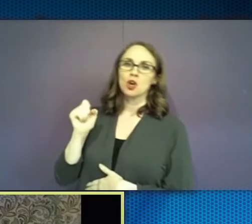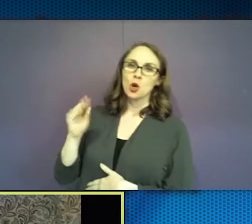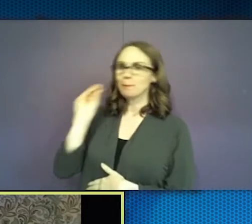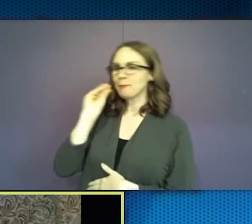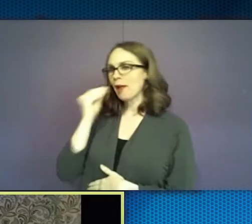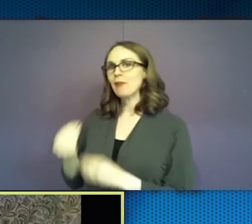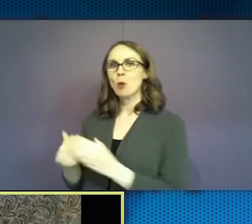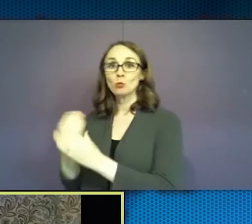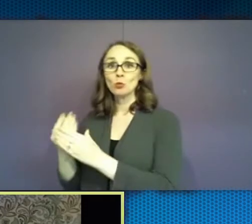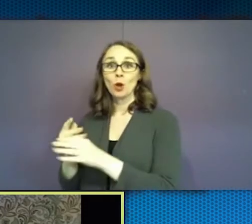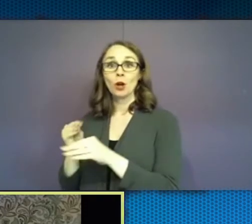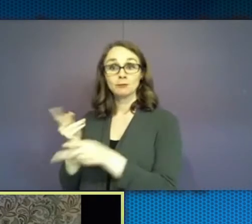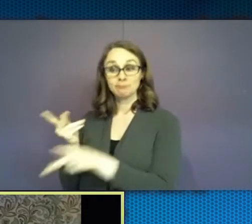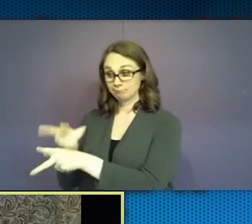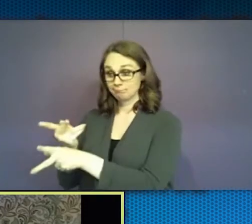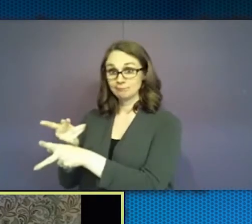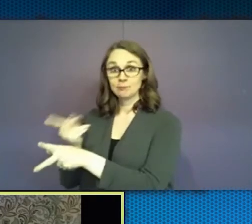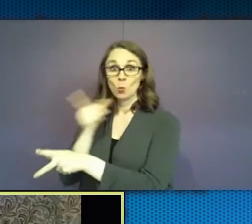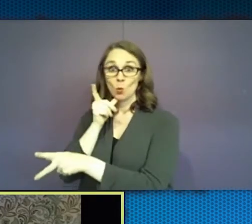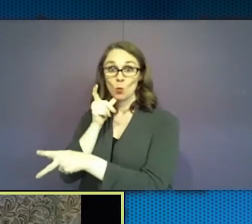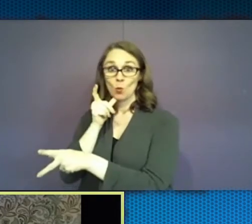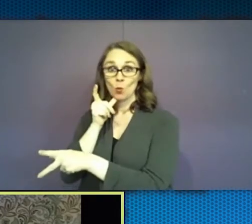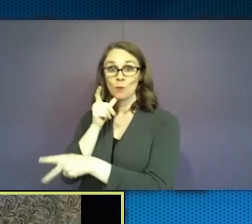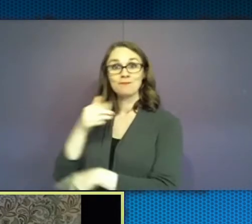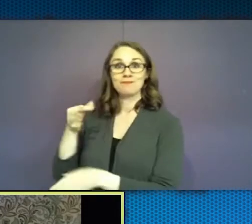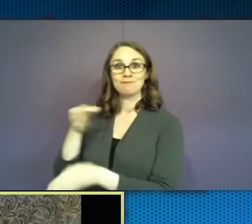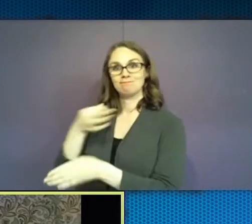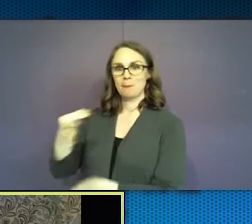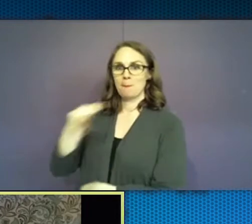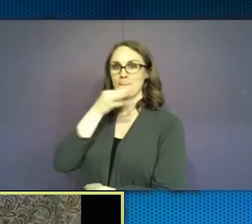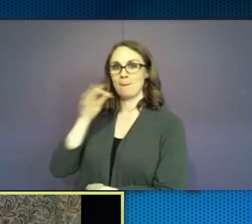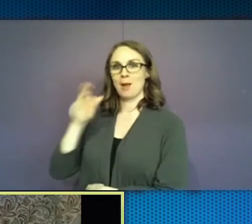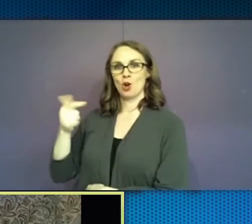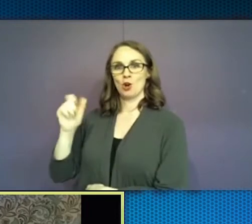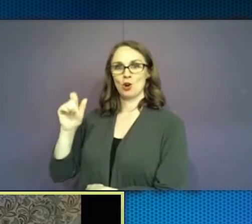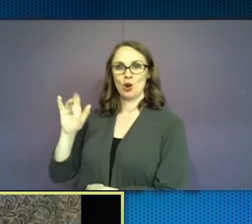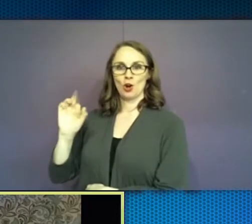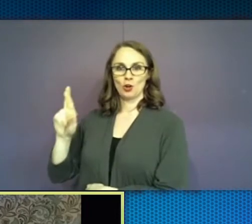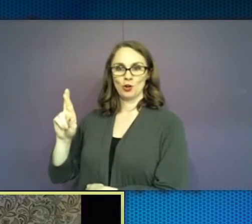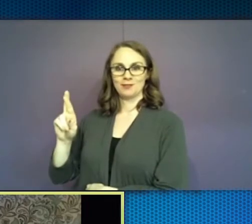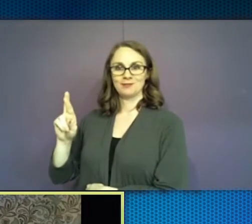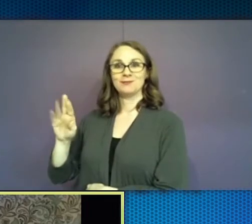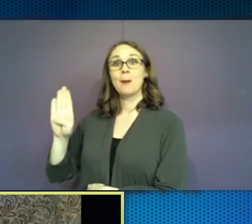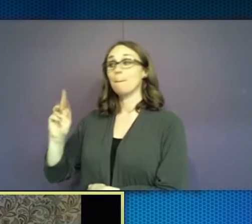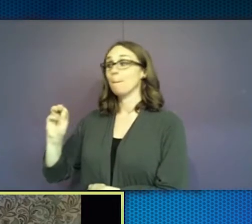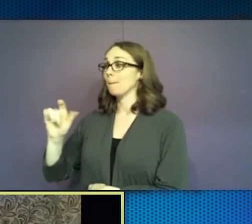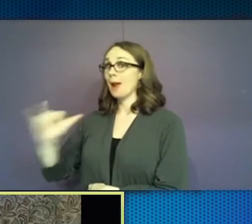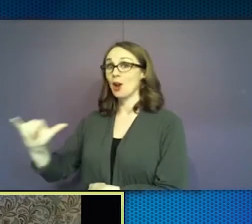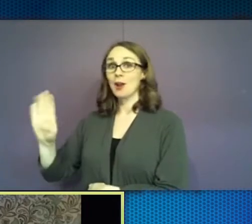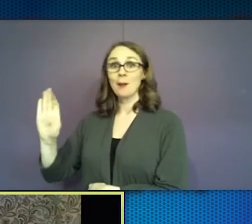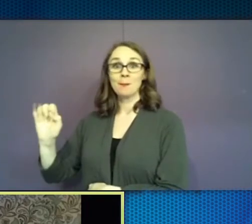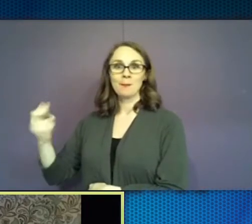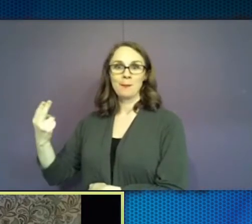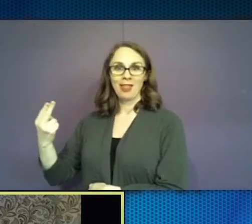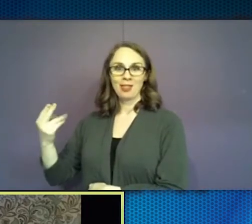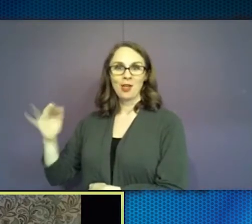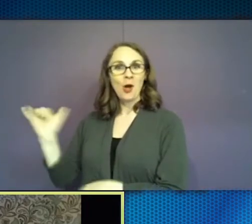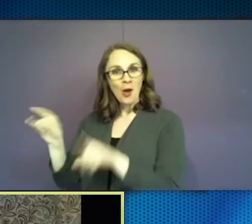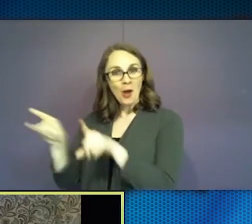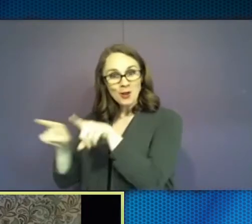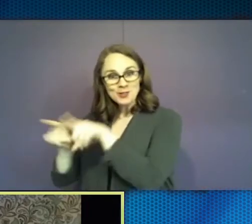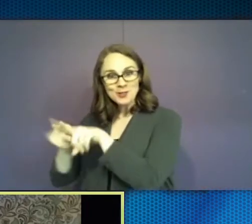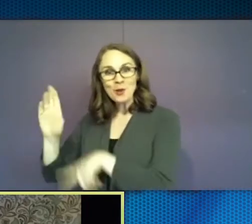maintained by our master gardener, Mary Beth, who is also a Bruner descendant, which is amazing.